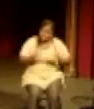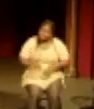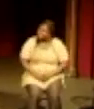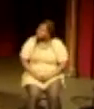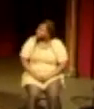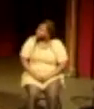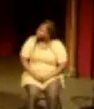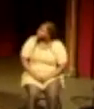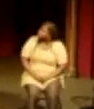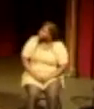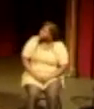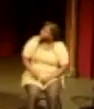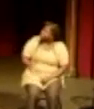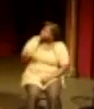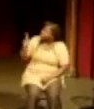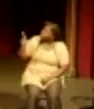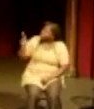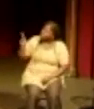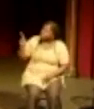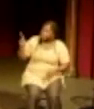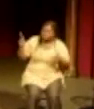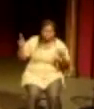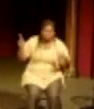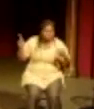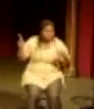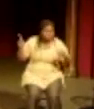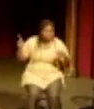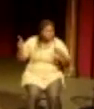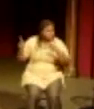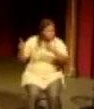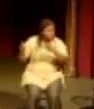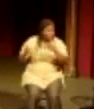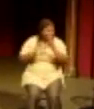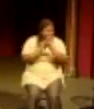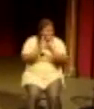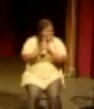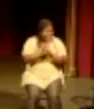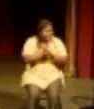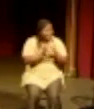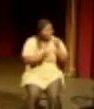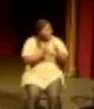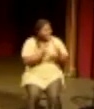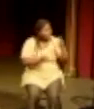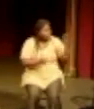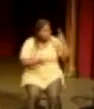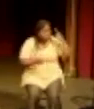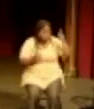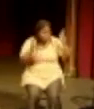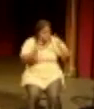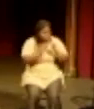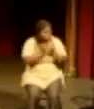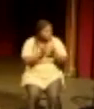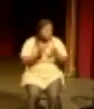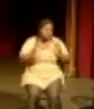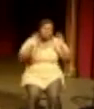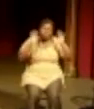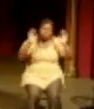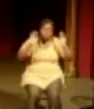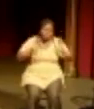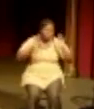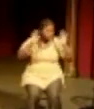had two magical runs to the state Final Four by our basketball teams. So much fun to get behind these